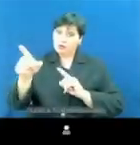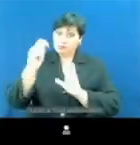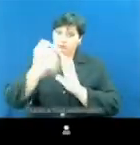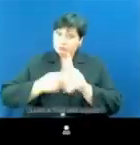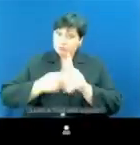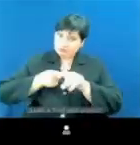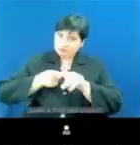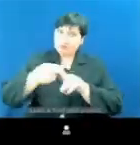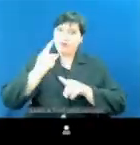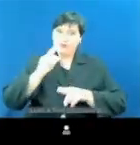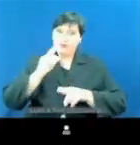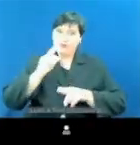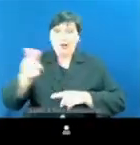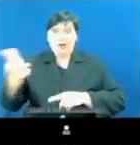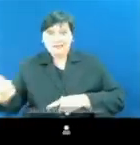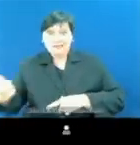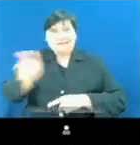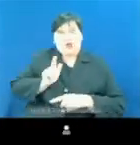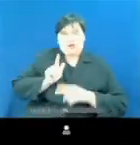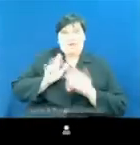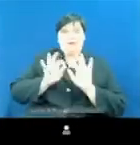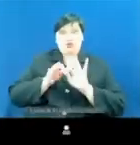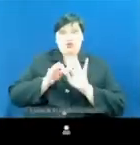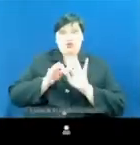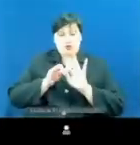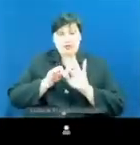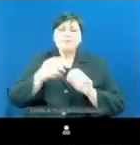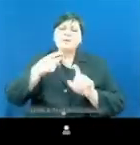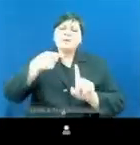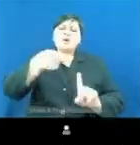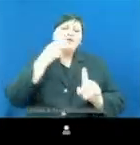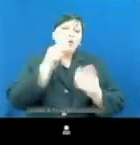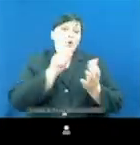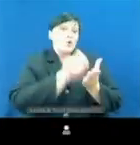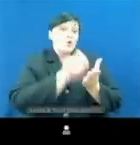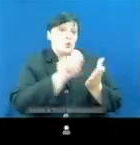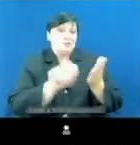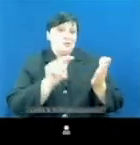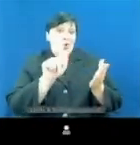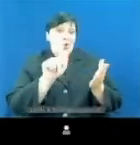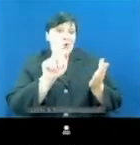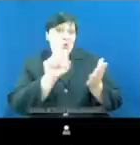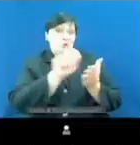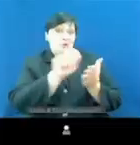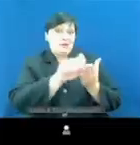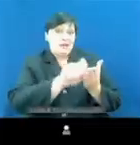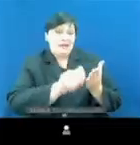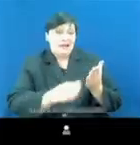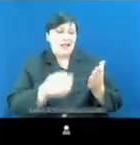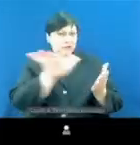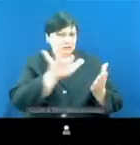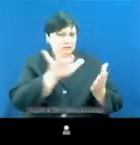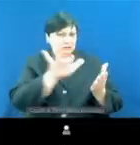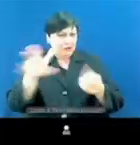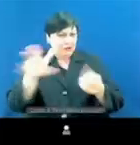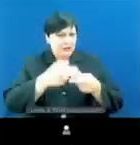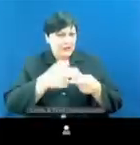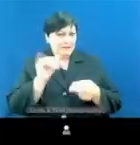In terms of note-taking, there is, I'm going to spell the name if I can remember it.